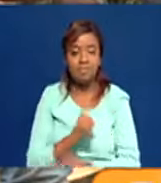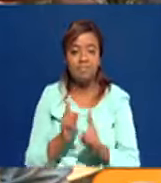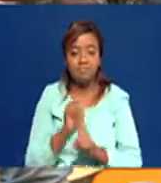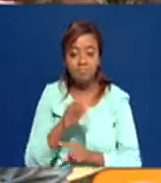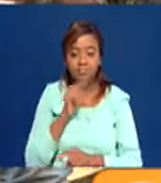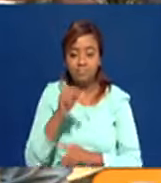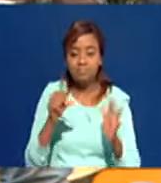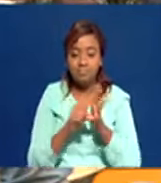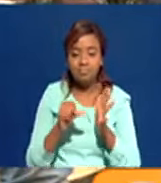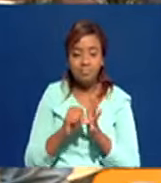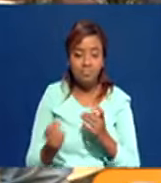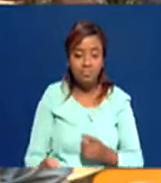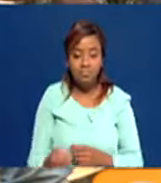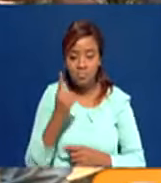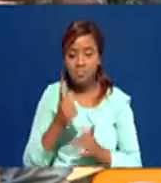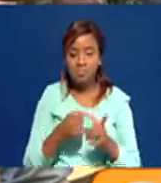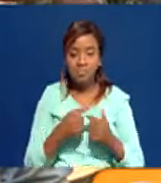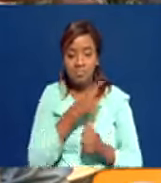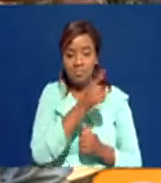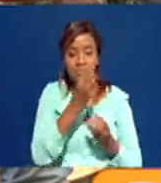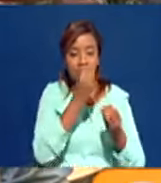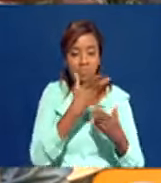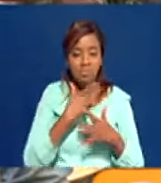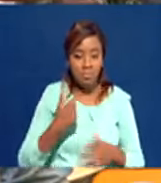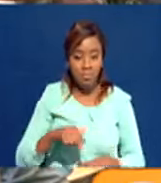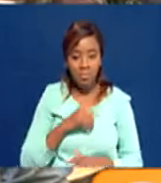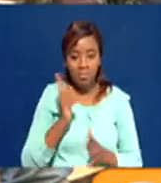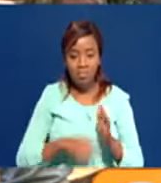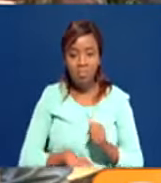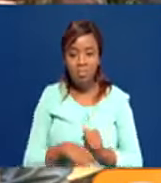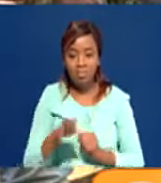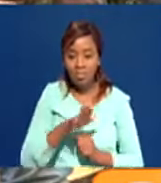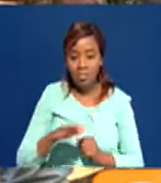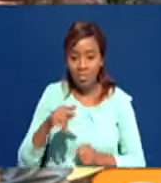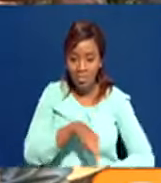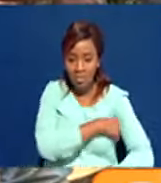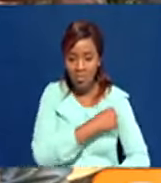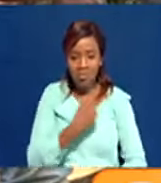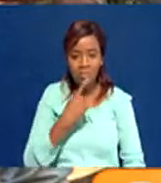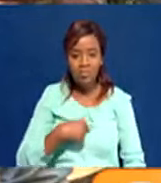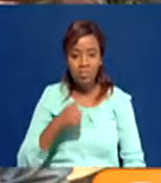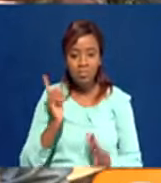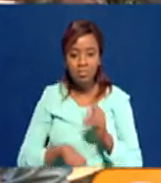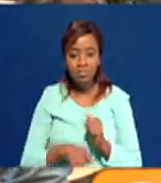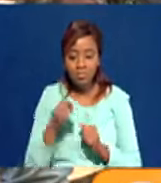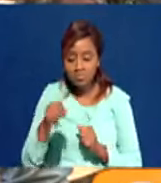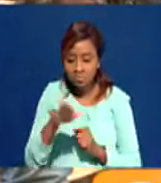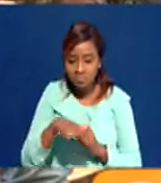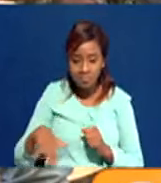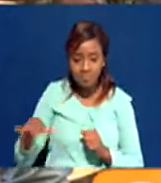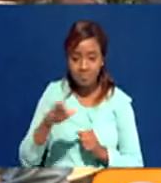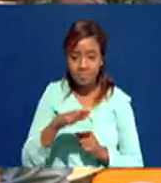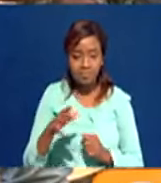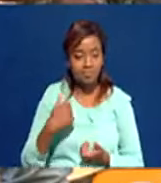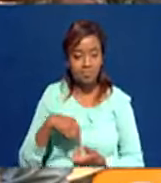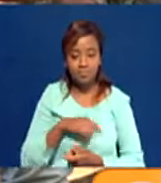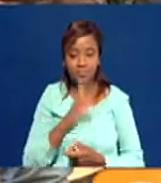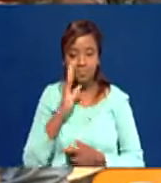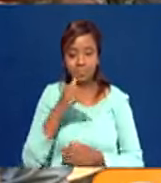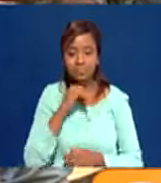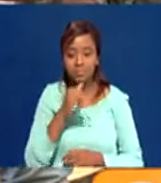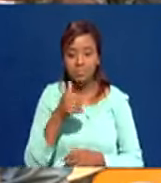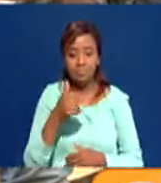kakucha ikaanza. Tukaambiwa na heli ya chief ati hapa atutaweka